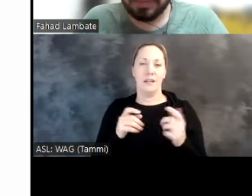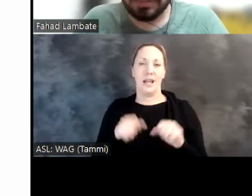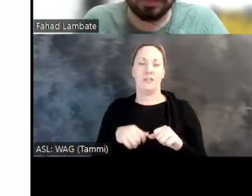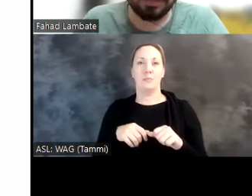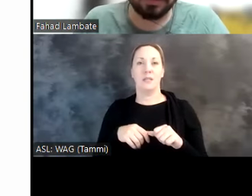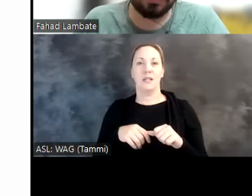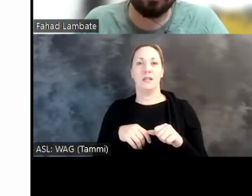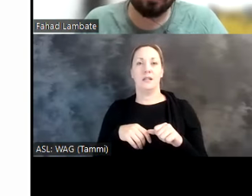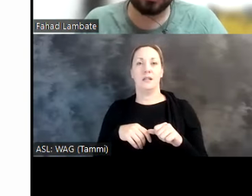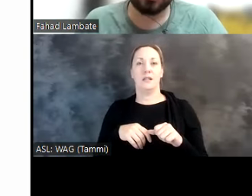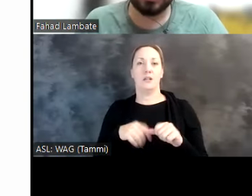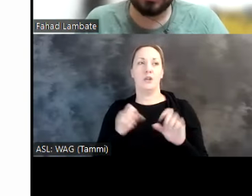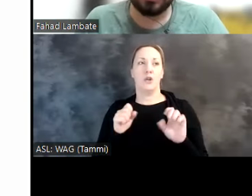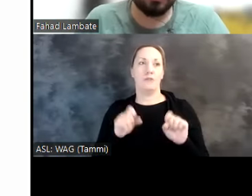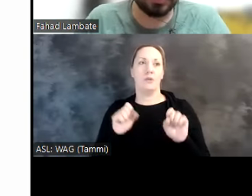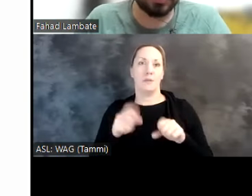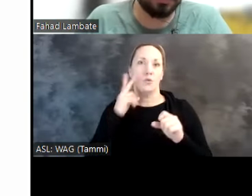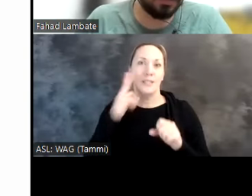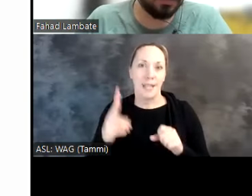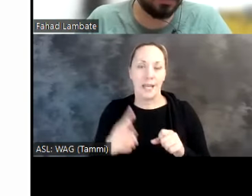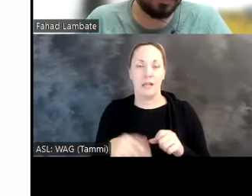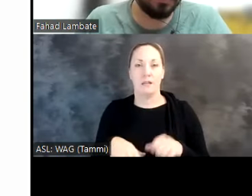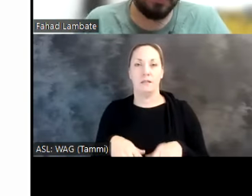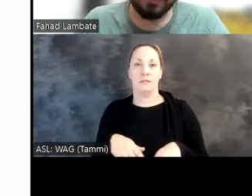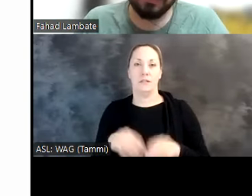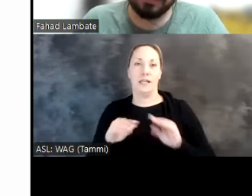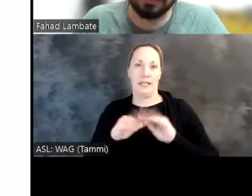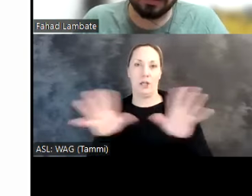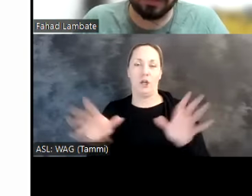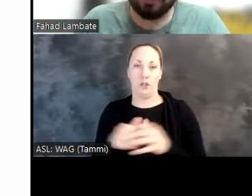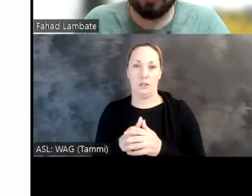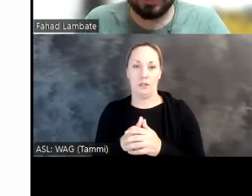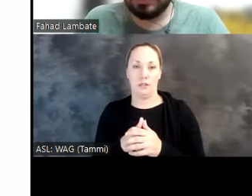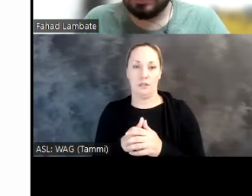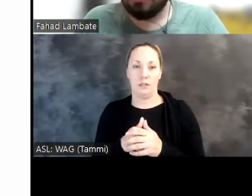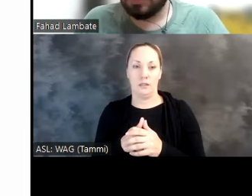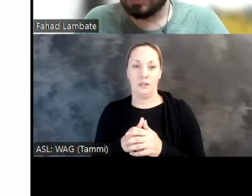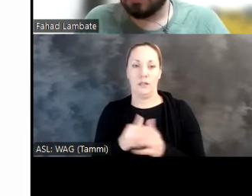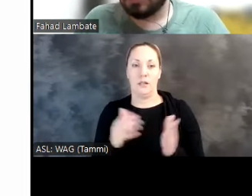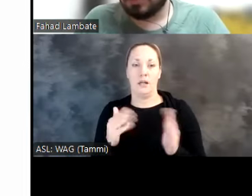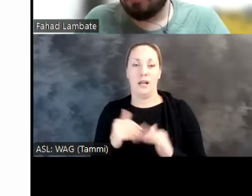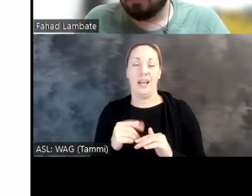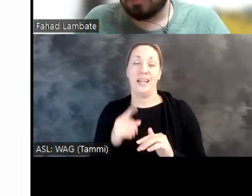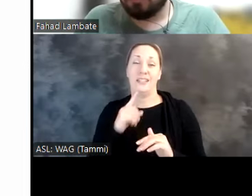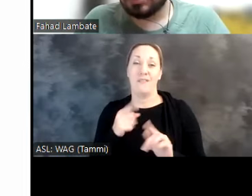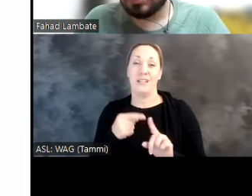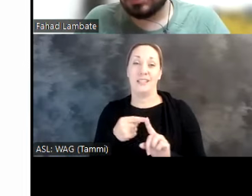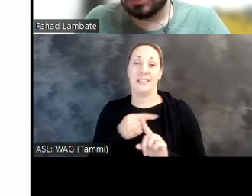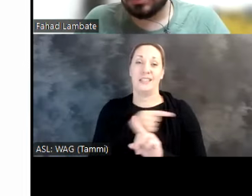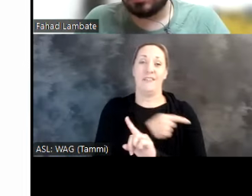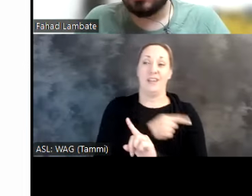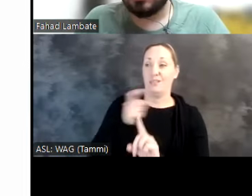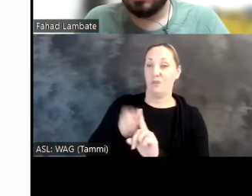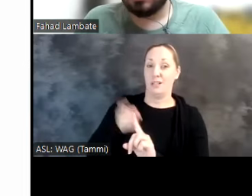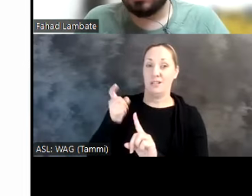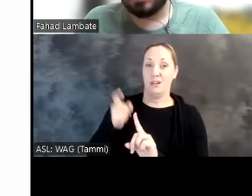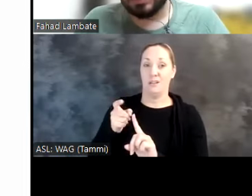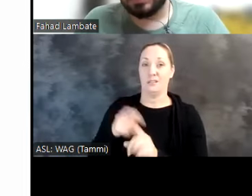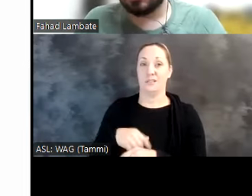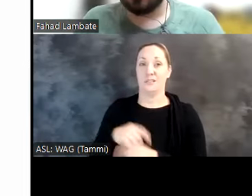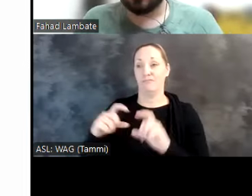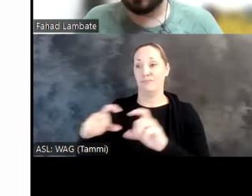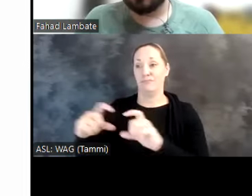perceivable easily. The focus should be clearly visible. It definitely deviates from the default focus indicator,